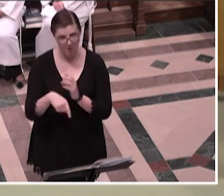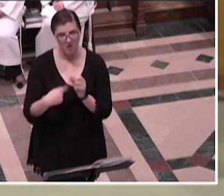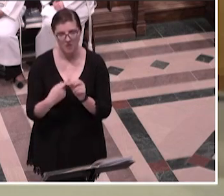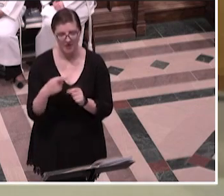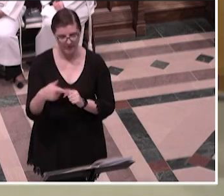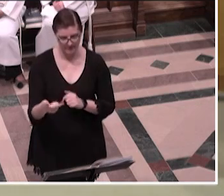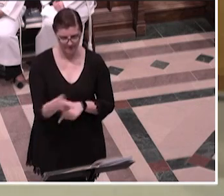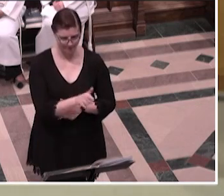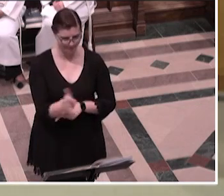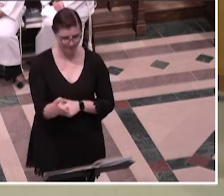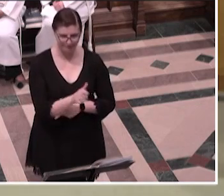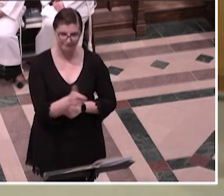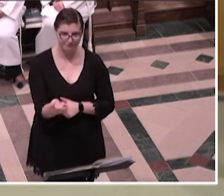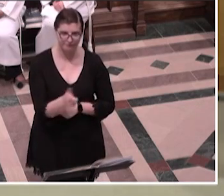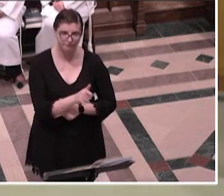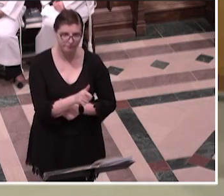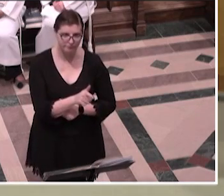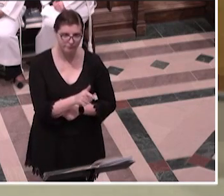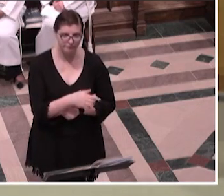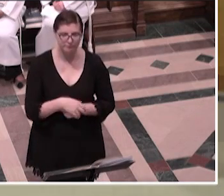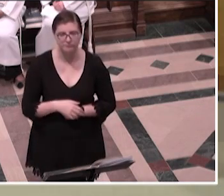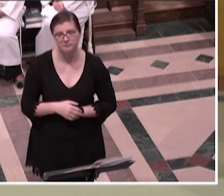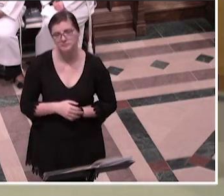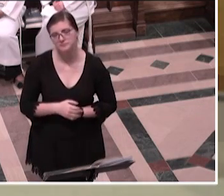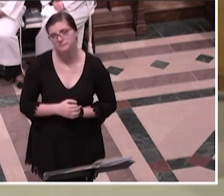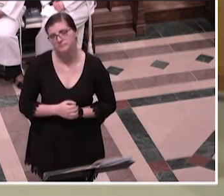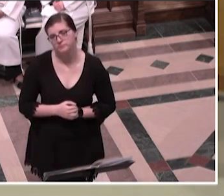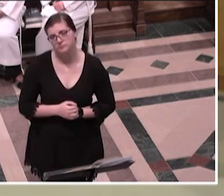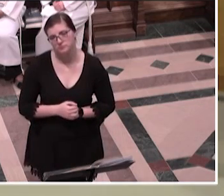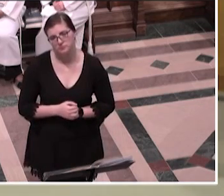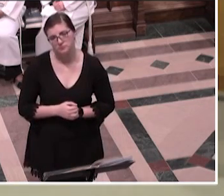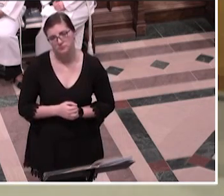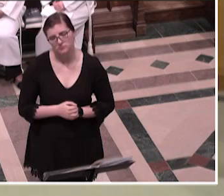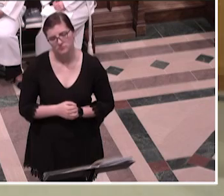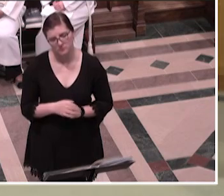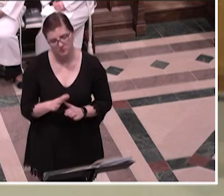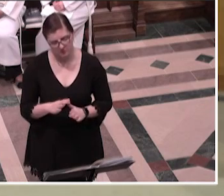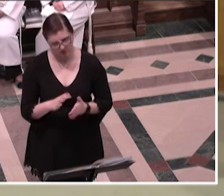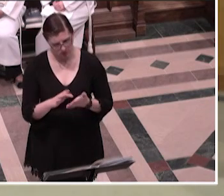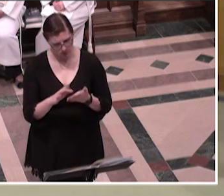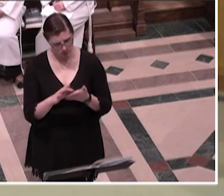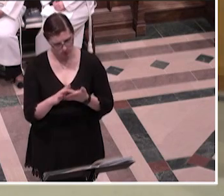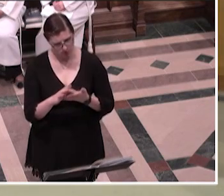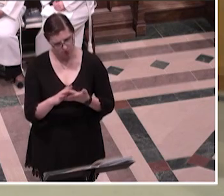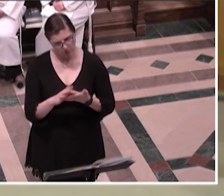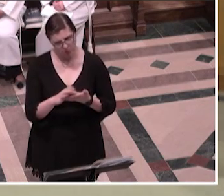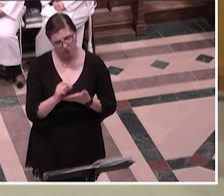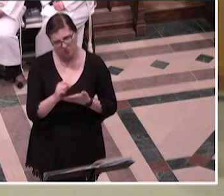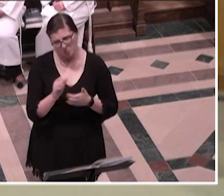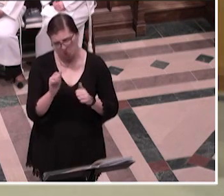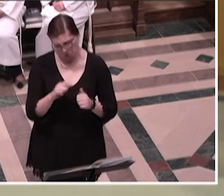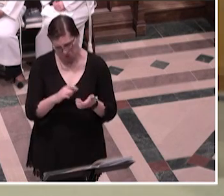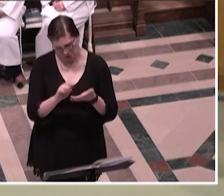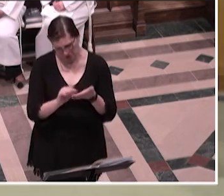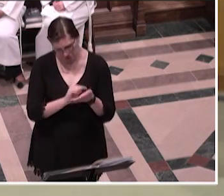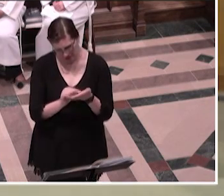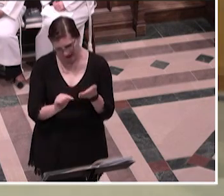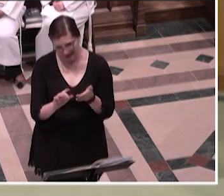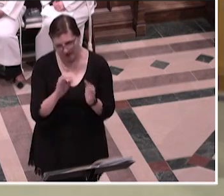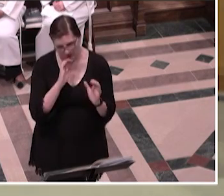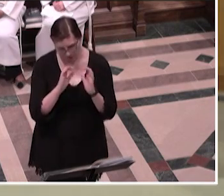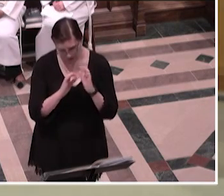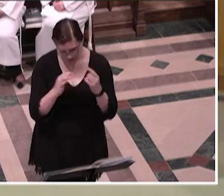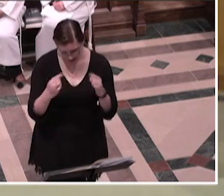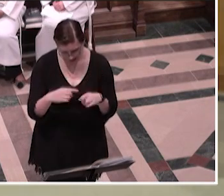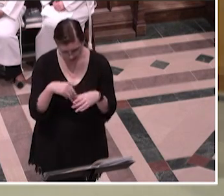and forth between these two. Rather than be critical of the fact that their conversation took place